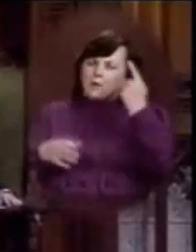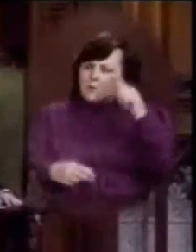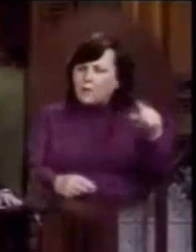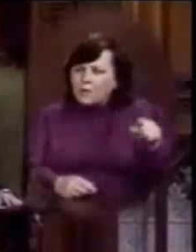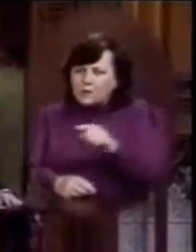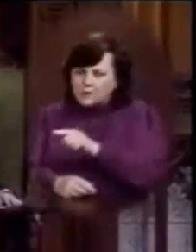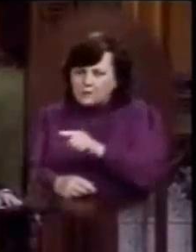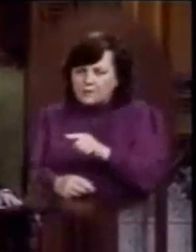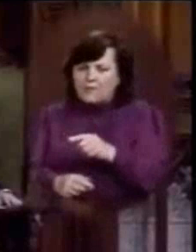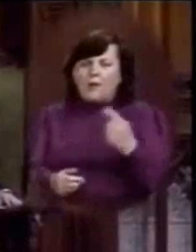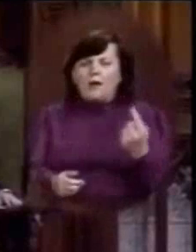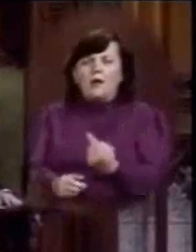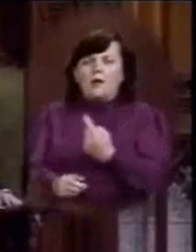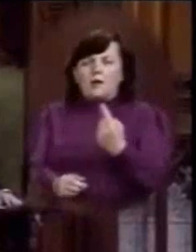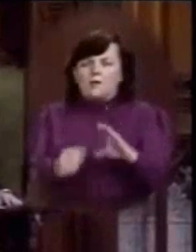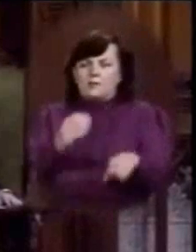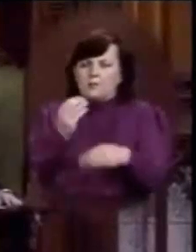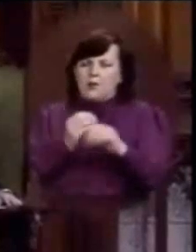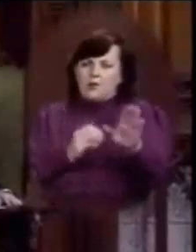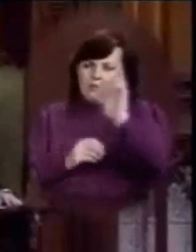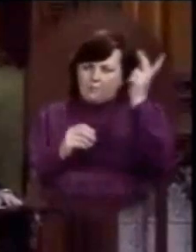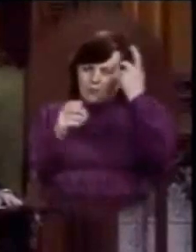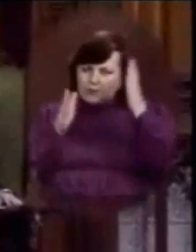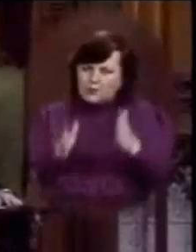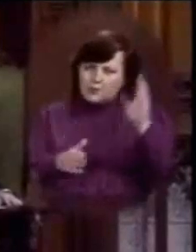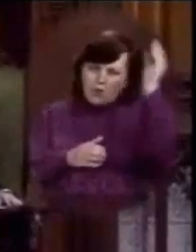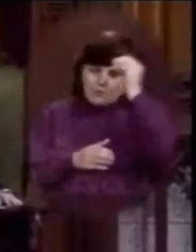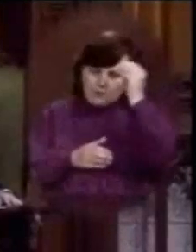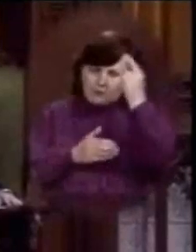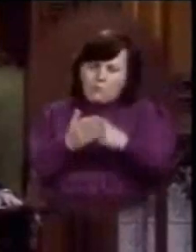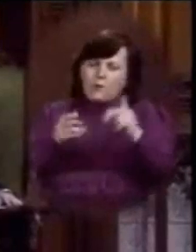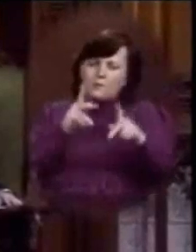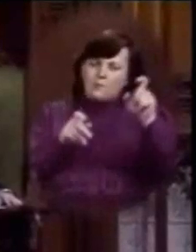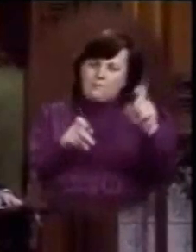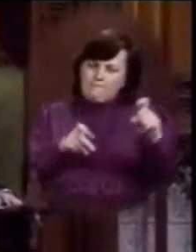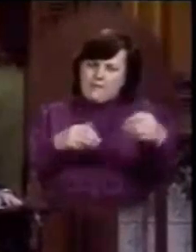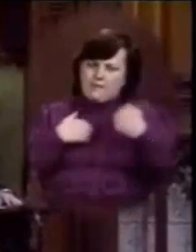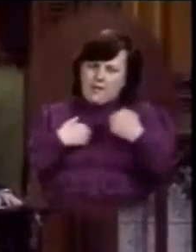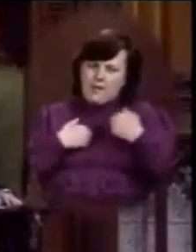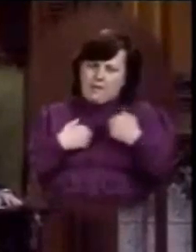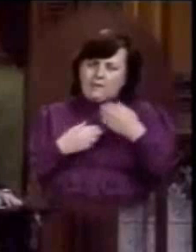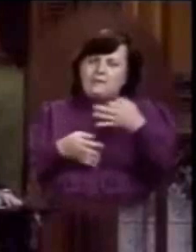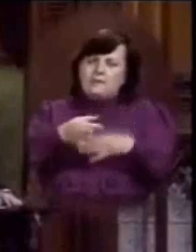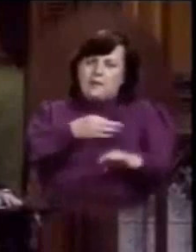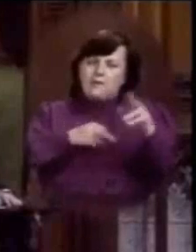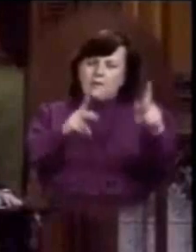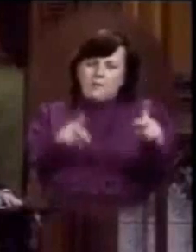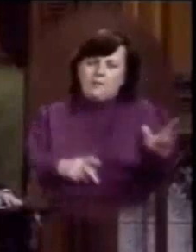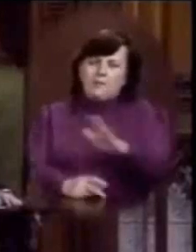constantly substituting the politician's view of what the people should have for the people's own view of what they